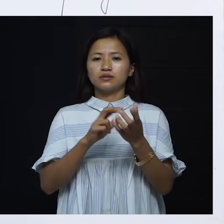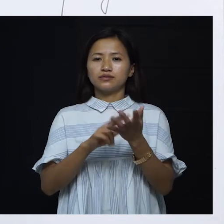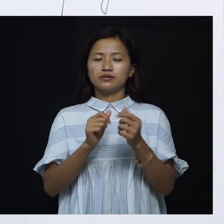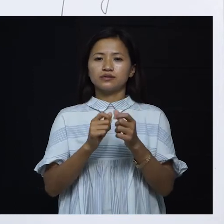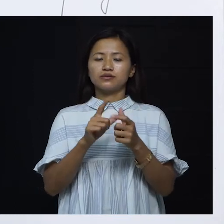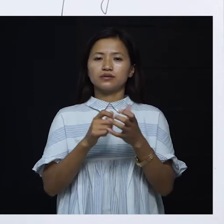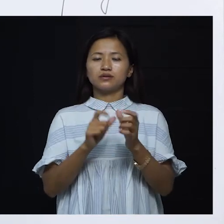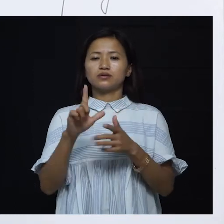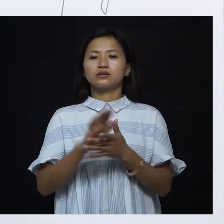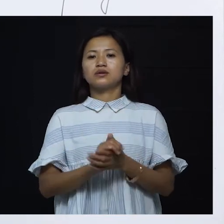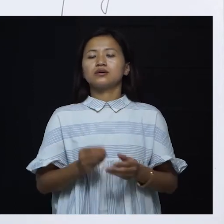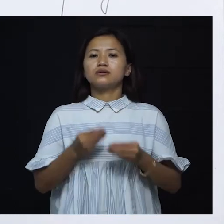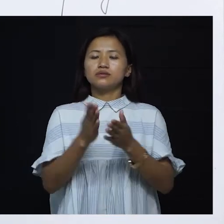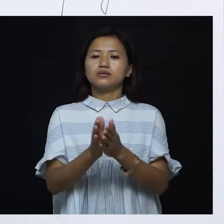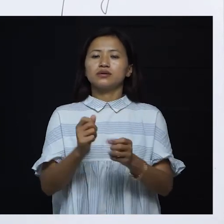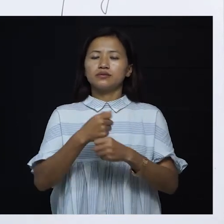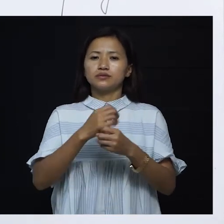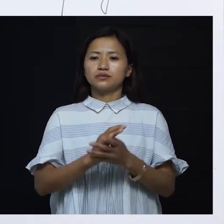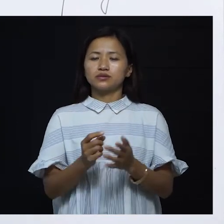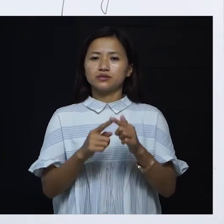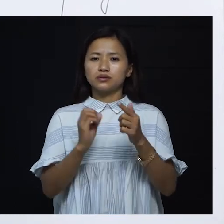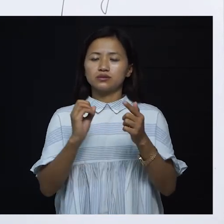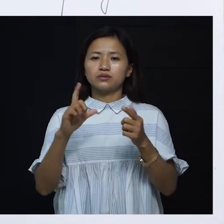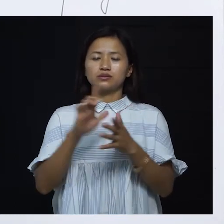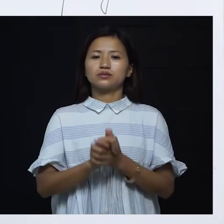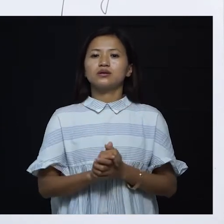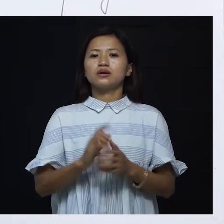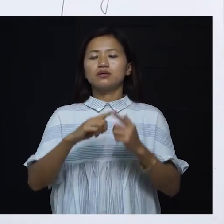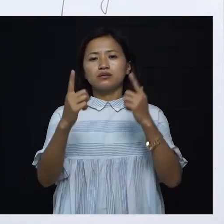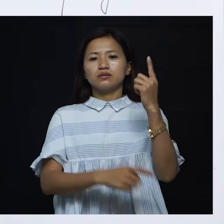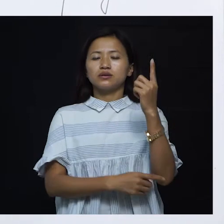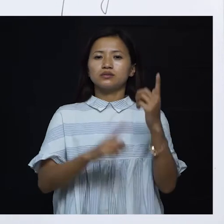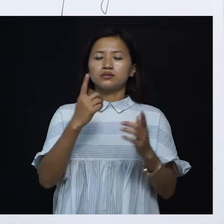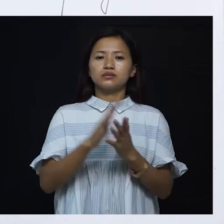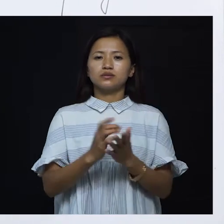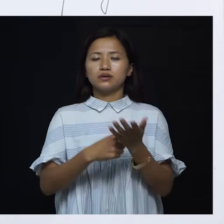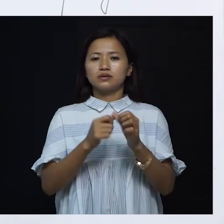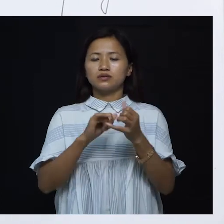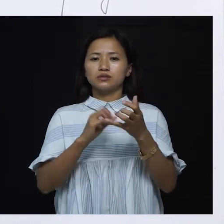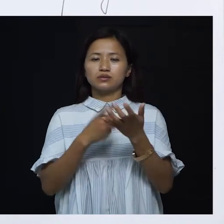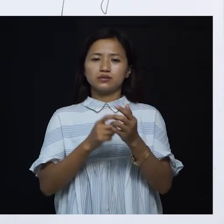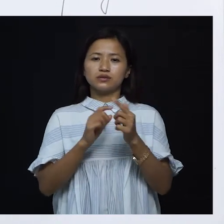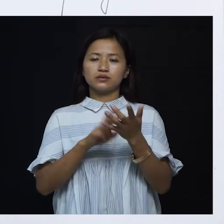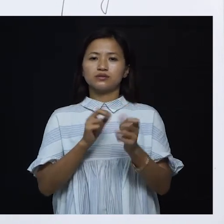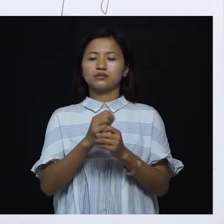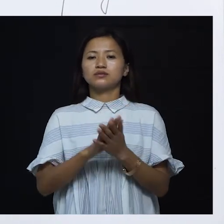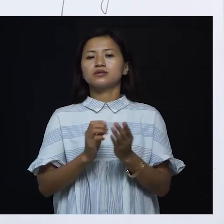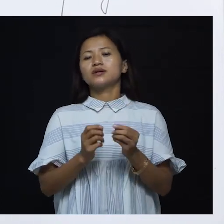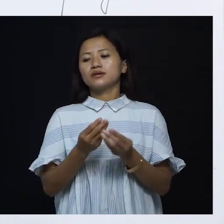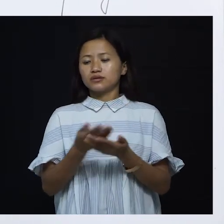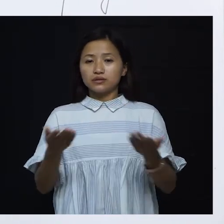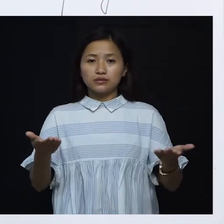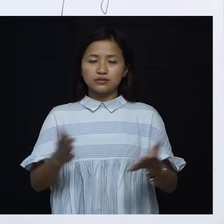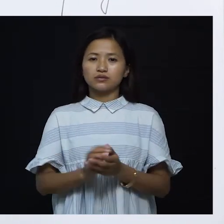also improve the supply of the manufactured goods. Then coming to the last one, that is resorting to imports if certain essential items are